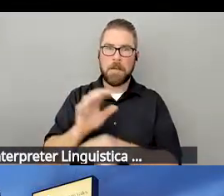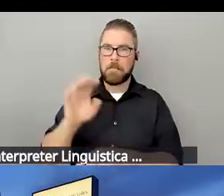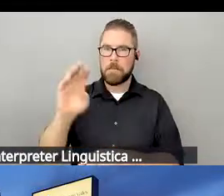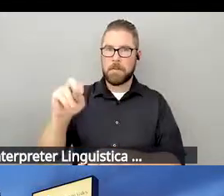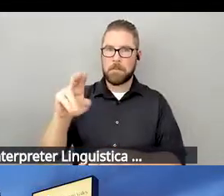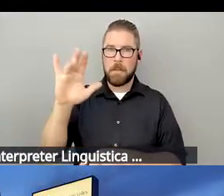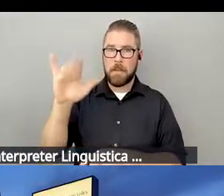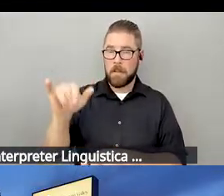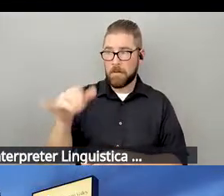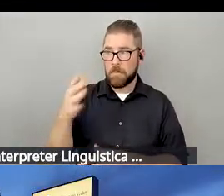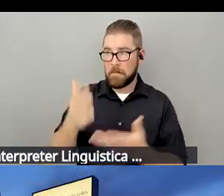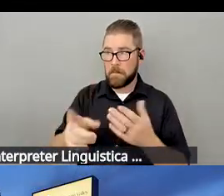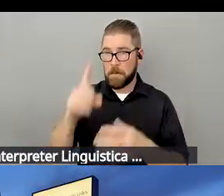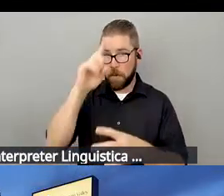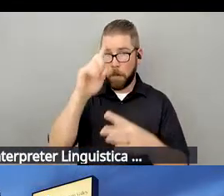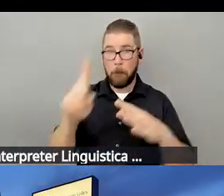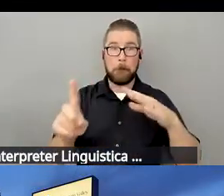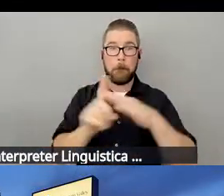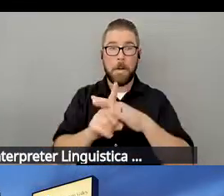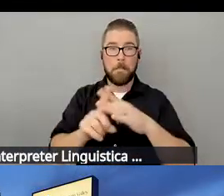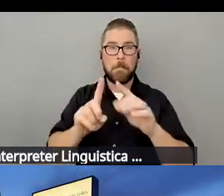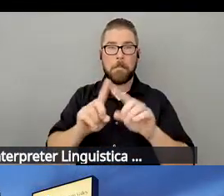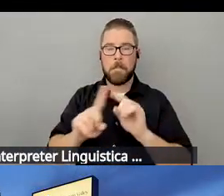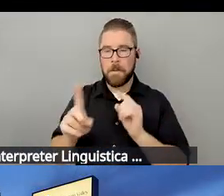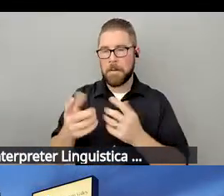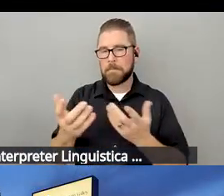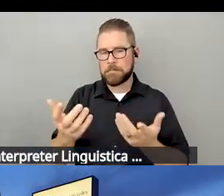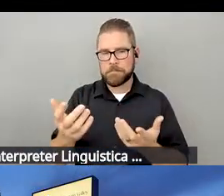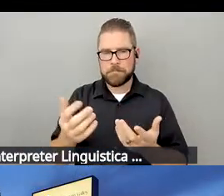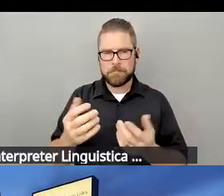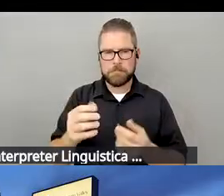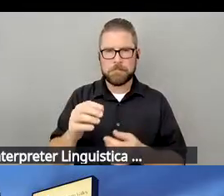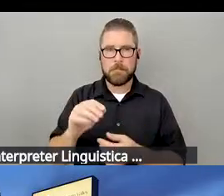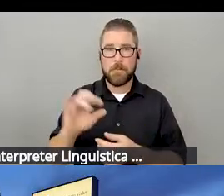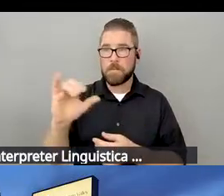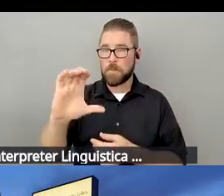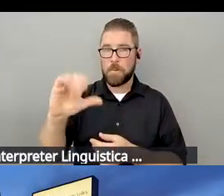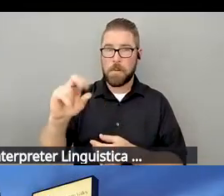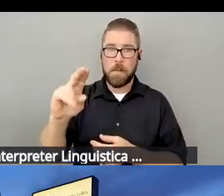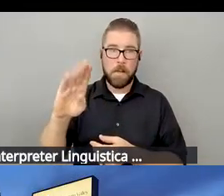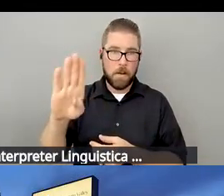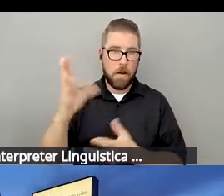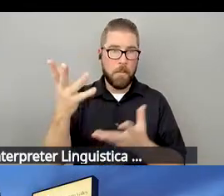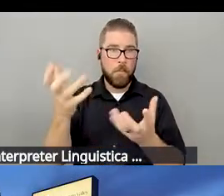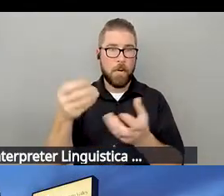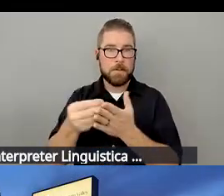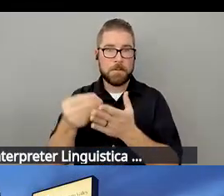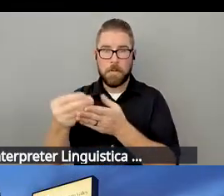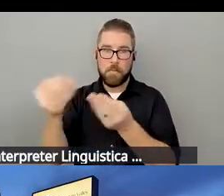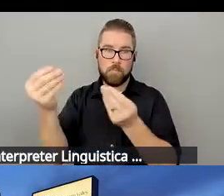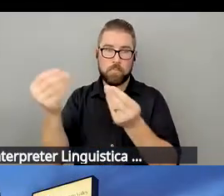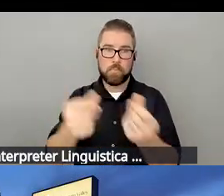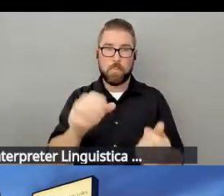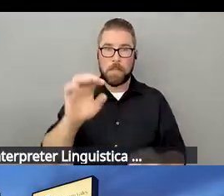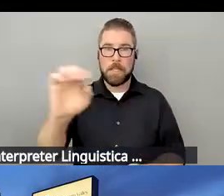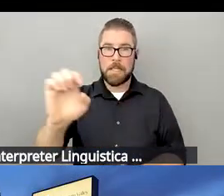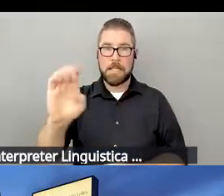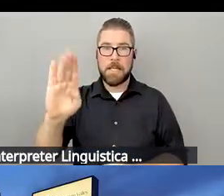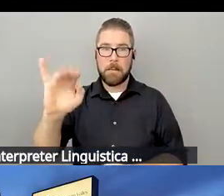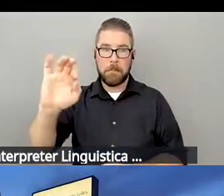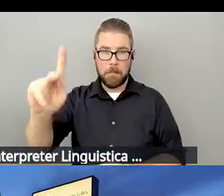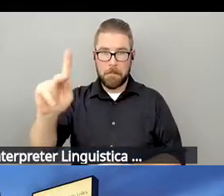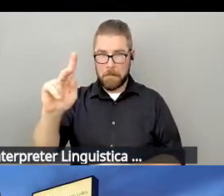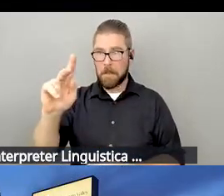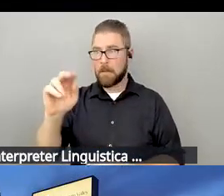the idea. But I know that there are also efforts that CARB is undertaking to get this funding out, e-bike funding for e-bikes out